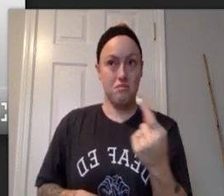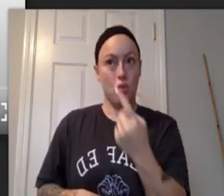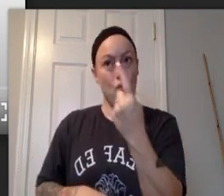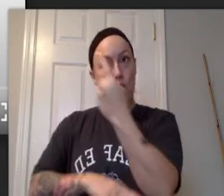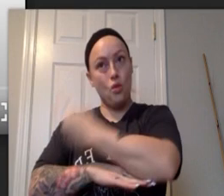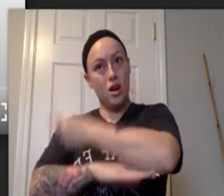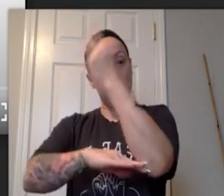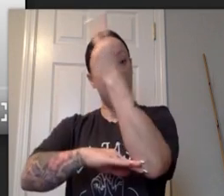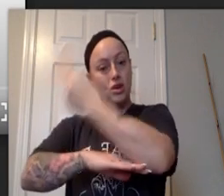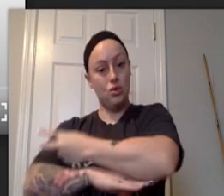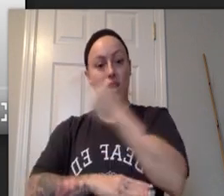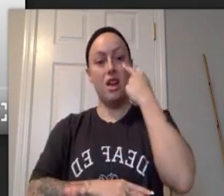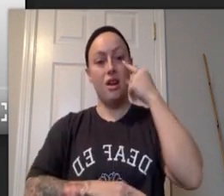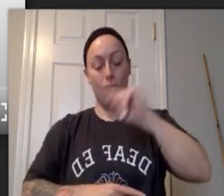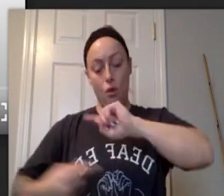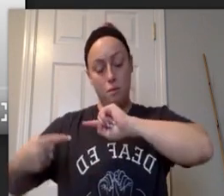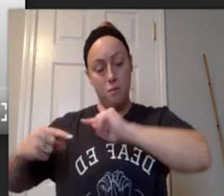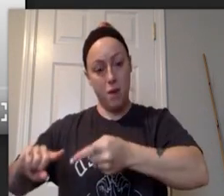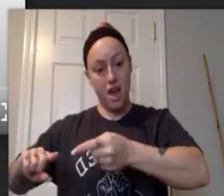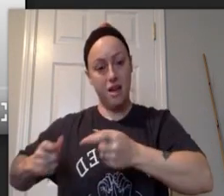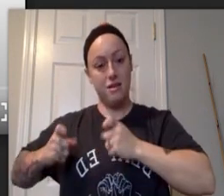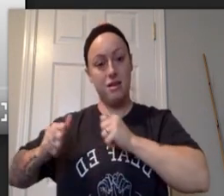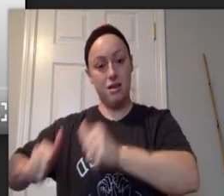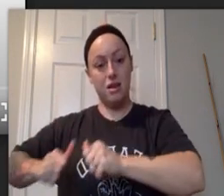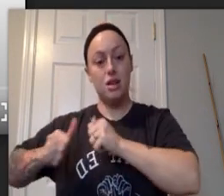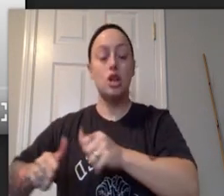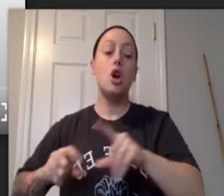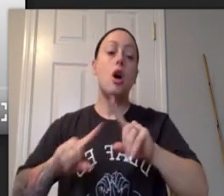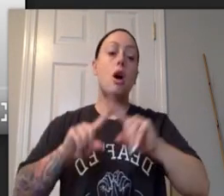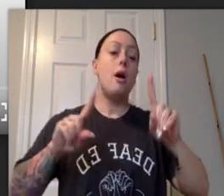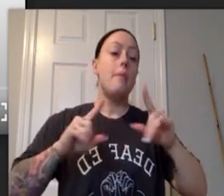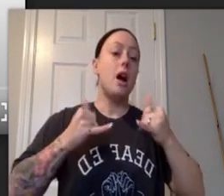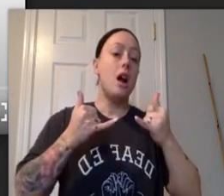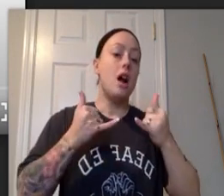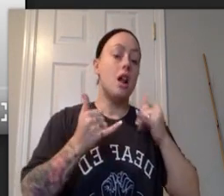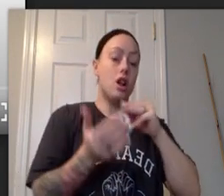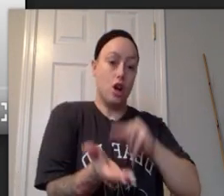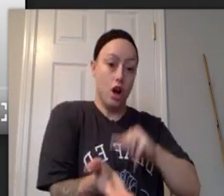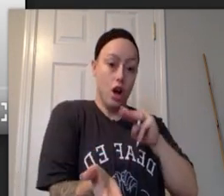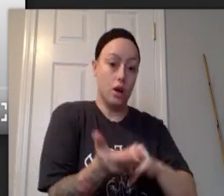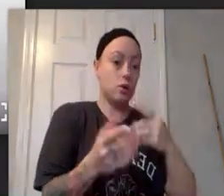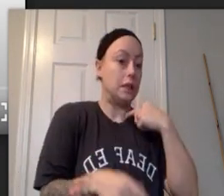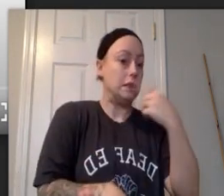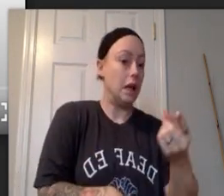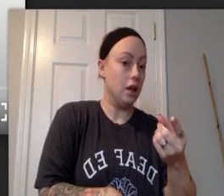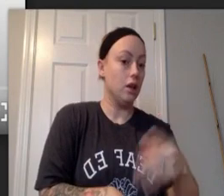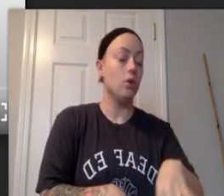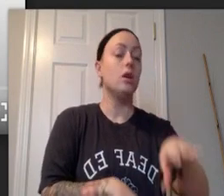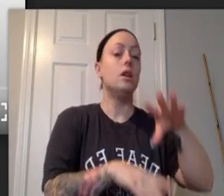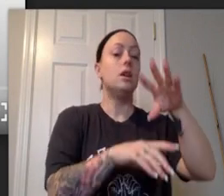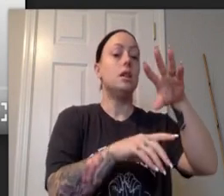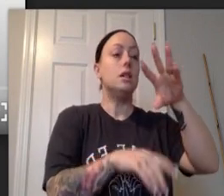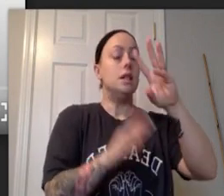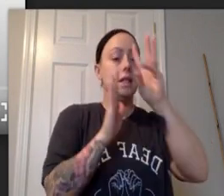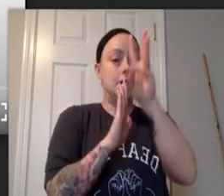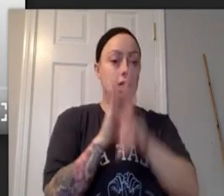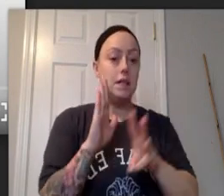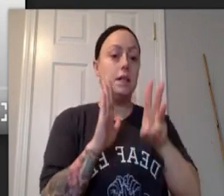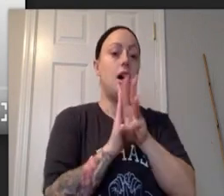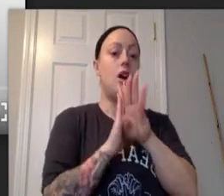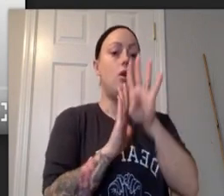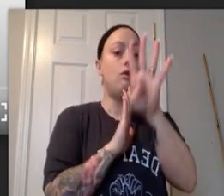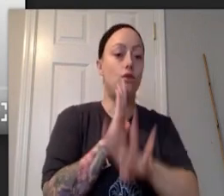to take it every 6 to 8 hours or as needed for pain. And this is so bizarre to me because I'm not one to necessarily